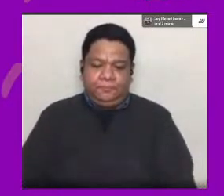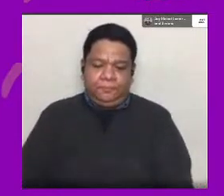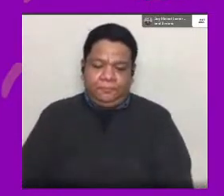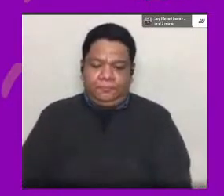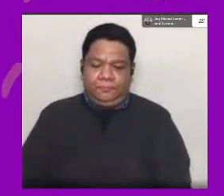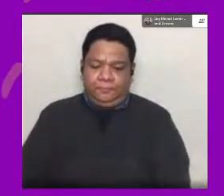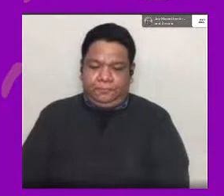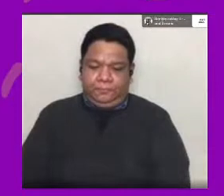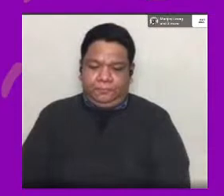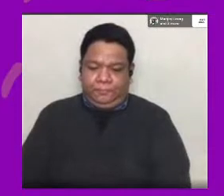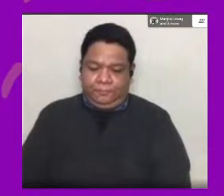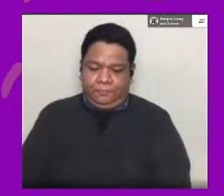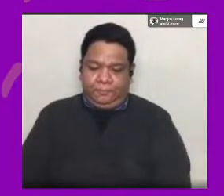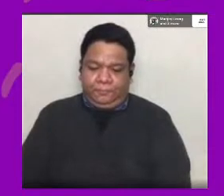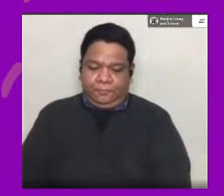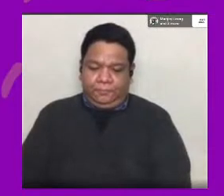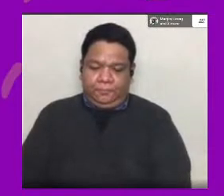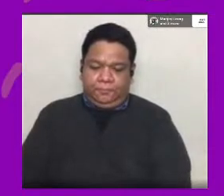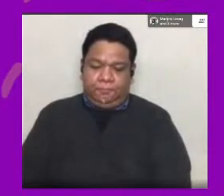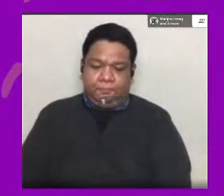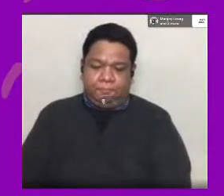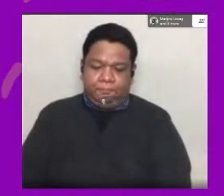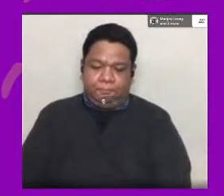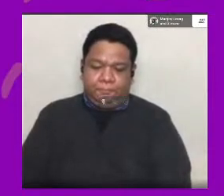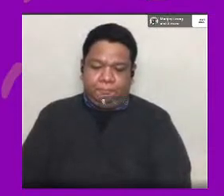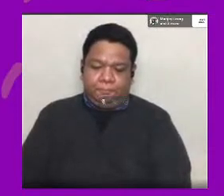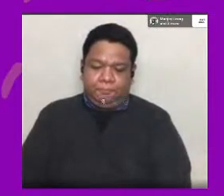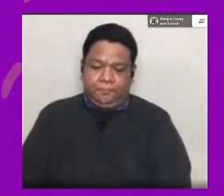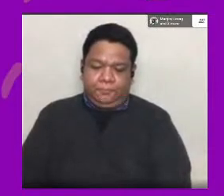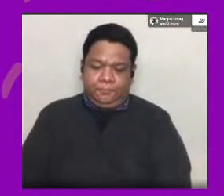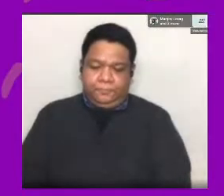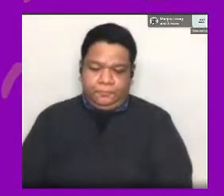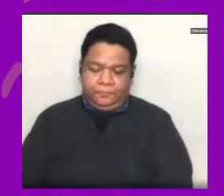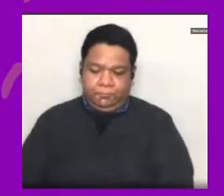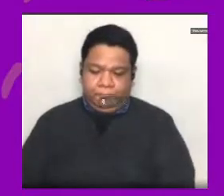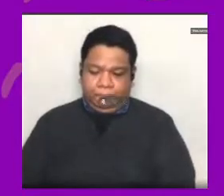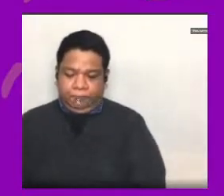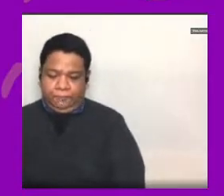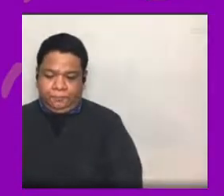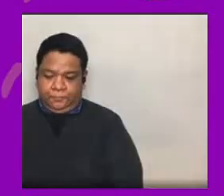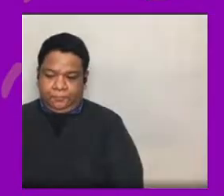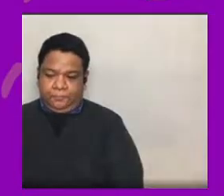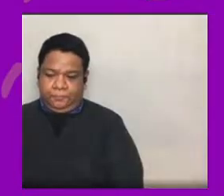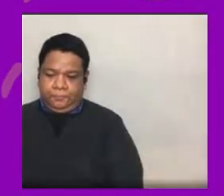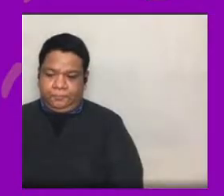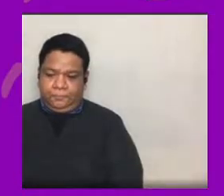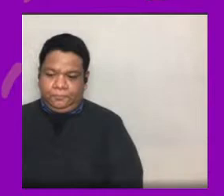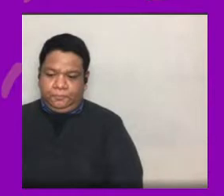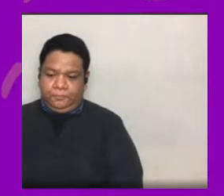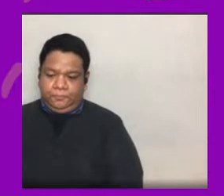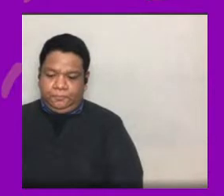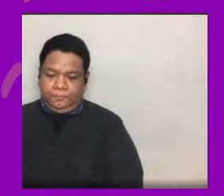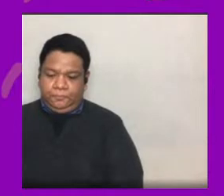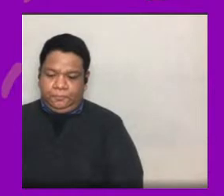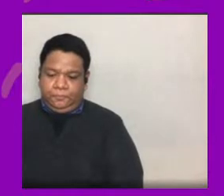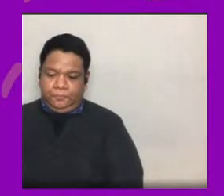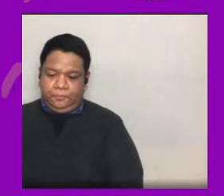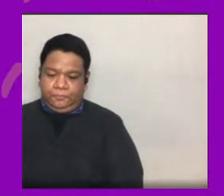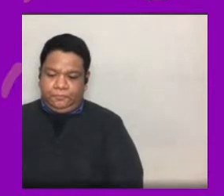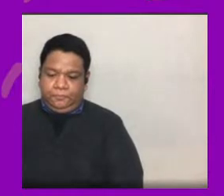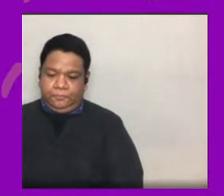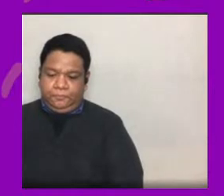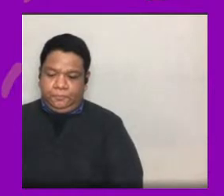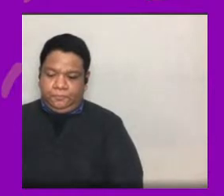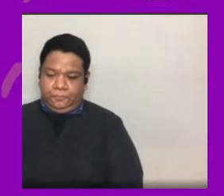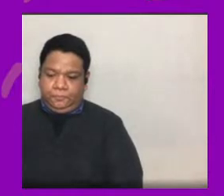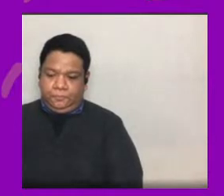Thank you so much, Commissioner Karen, for those insightful and important messages. I didn't mention this at the start